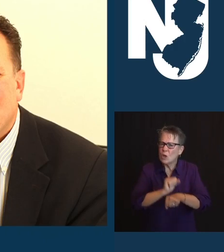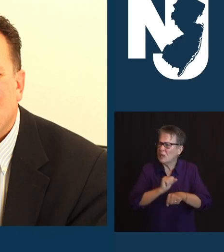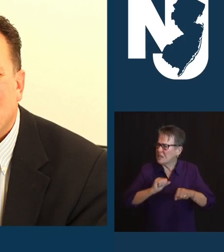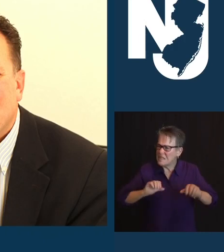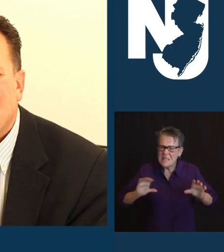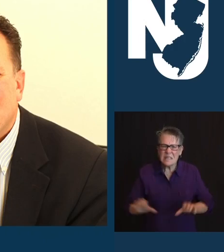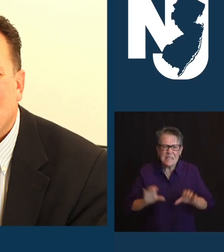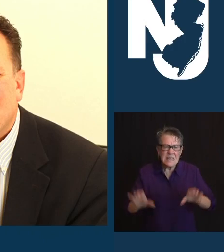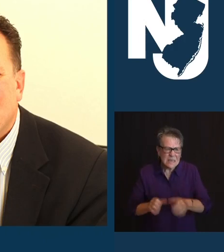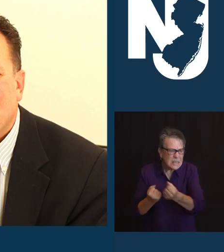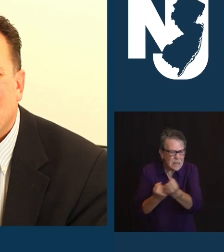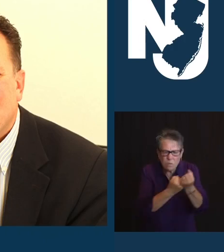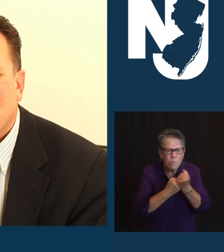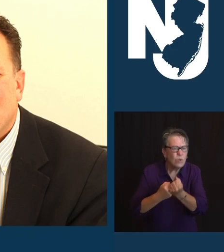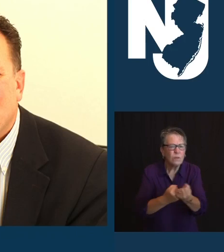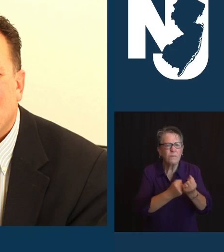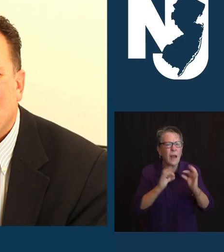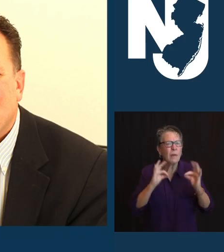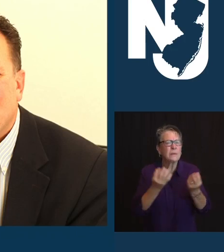ydcnj.org, or call them at